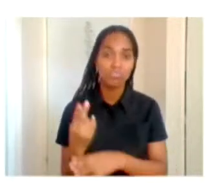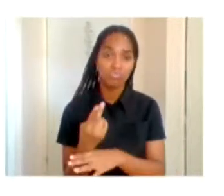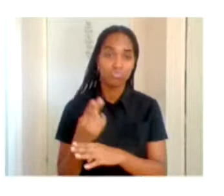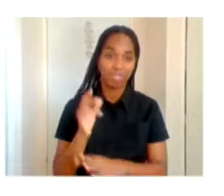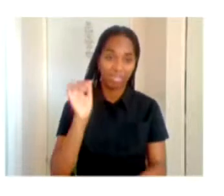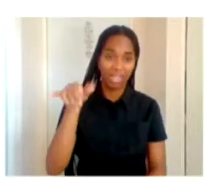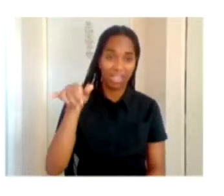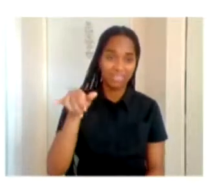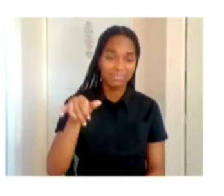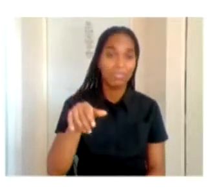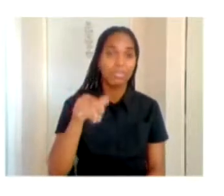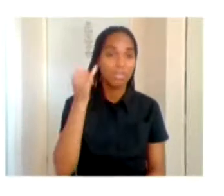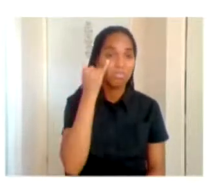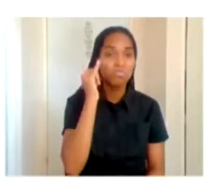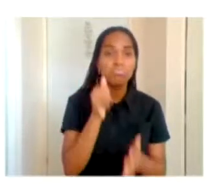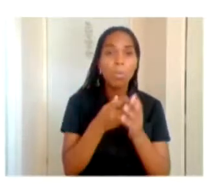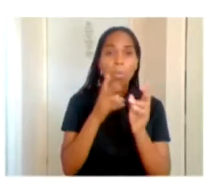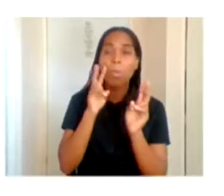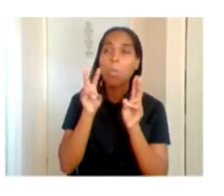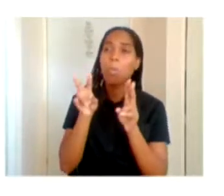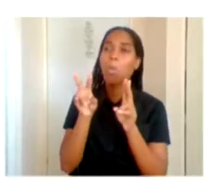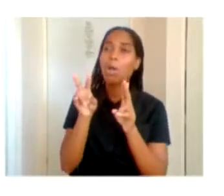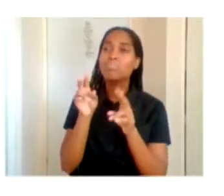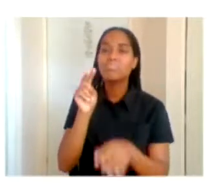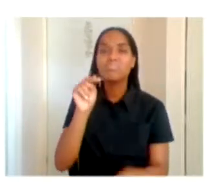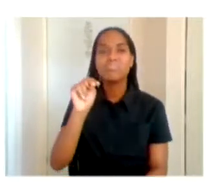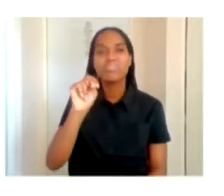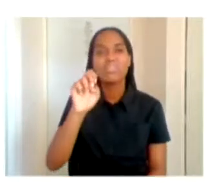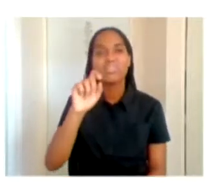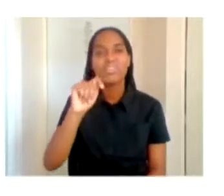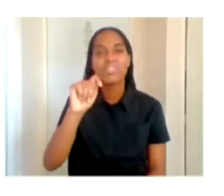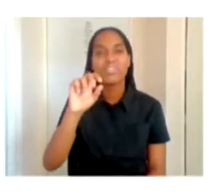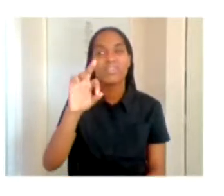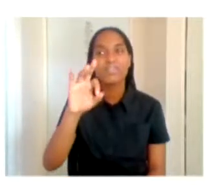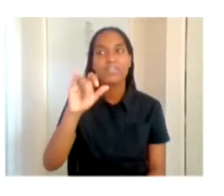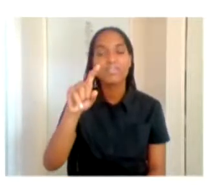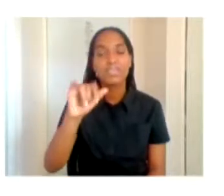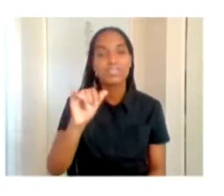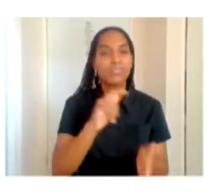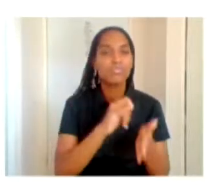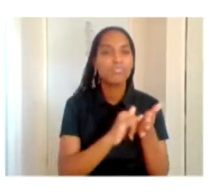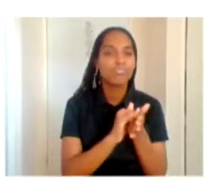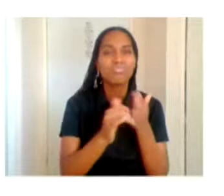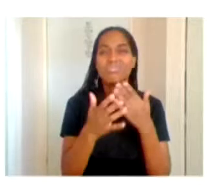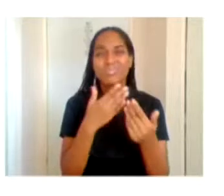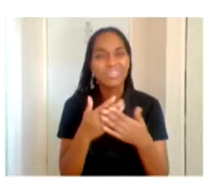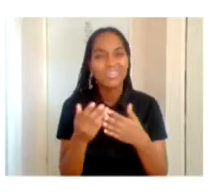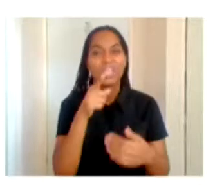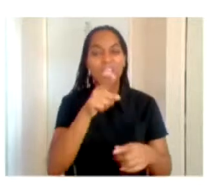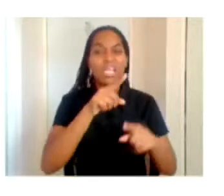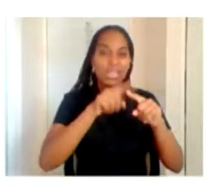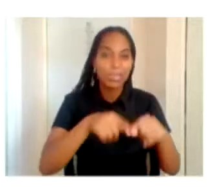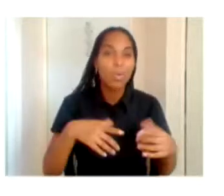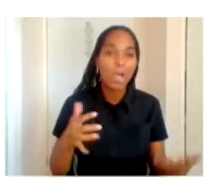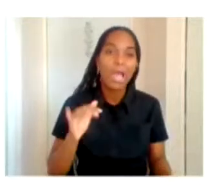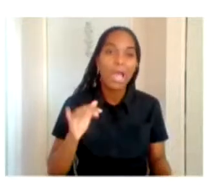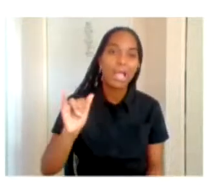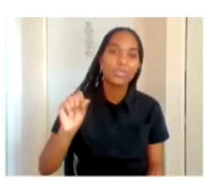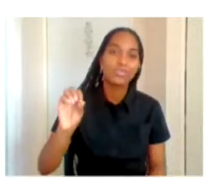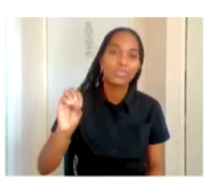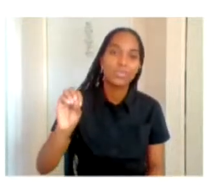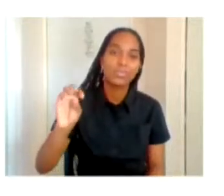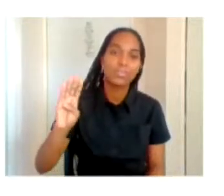of just watching Netflix or YouTube or whatever, they are all based on ISO-BMF file, right?